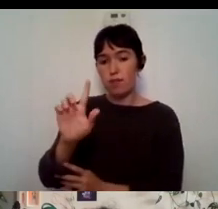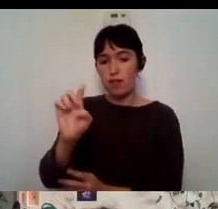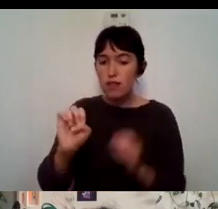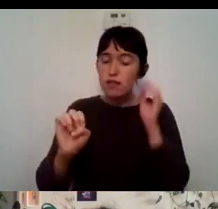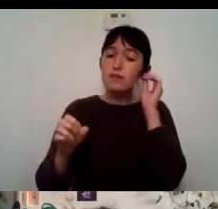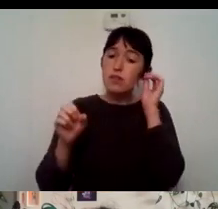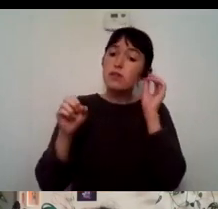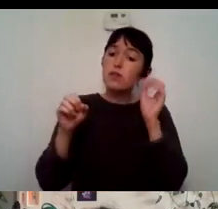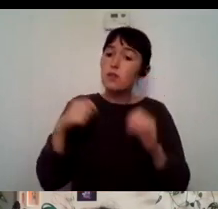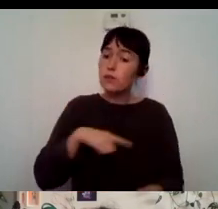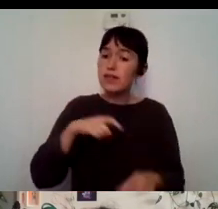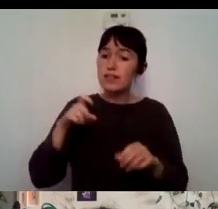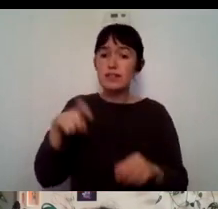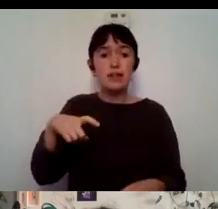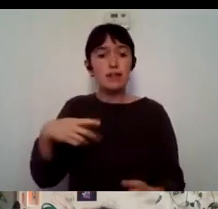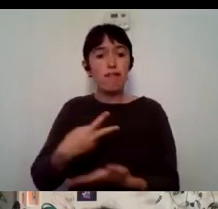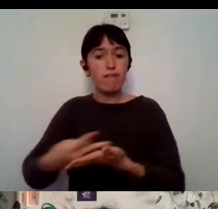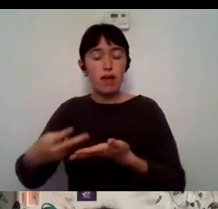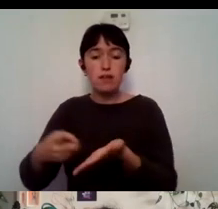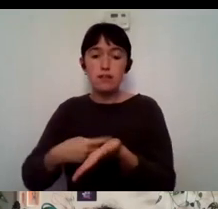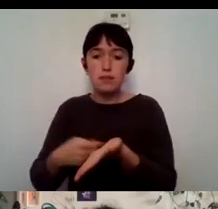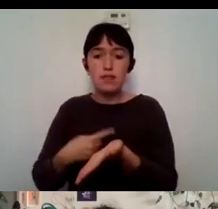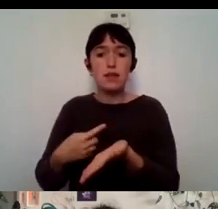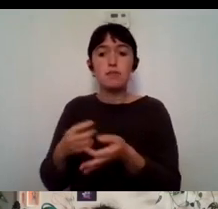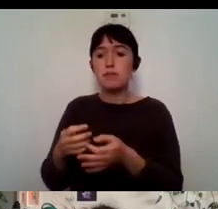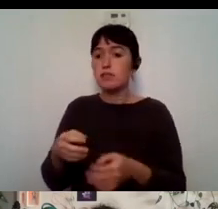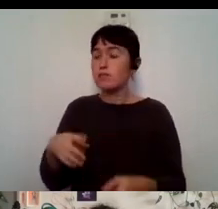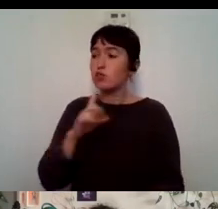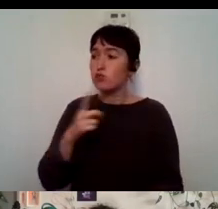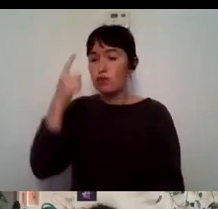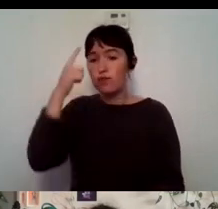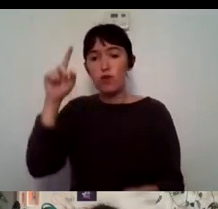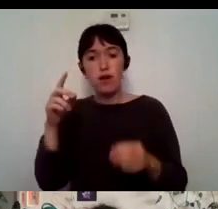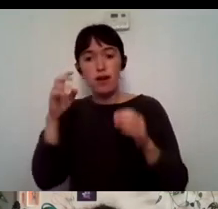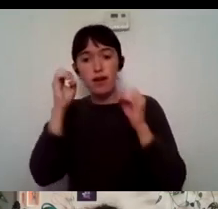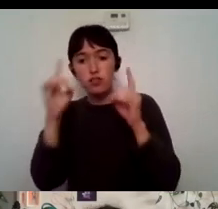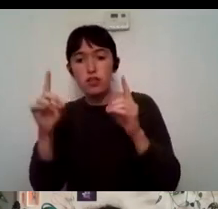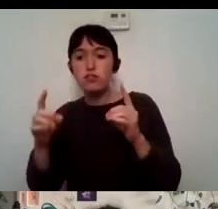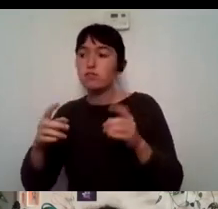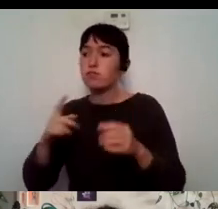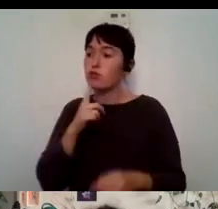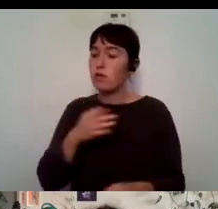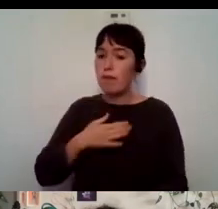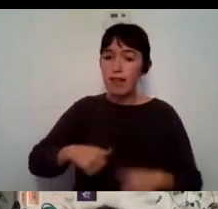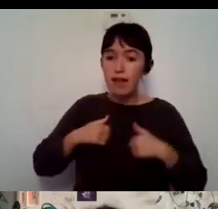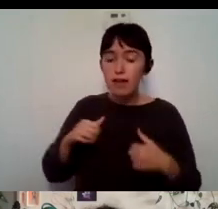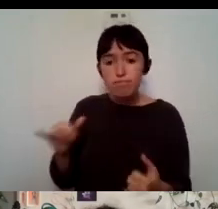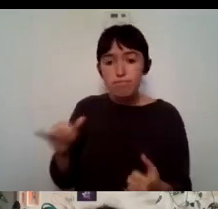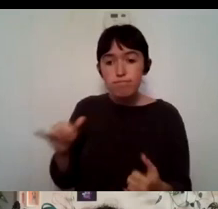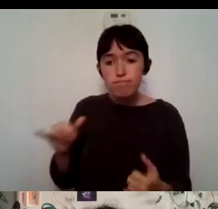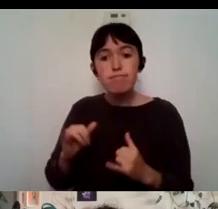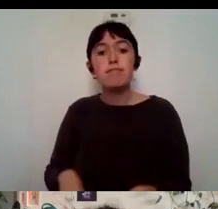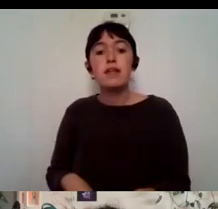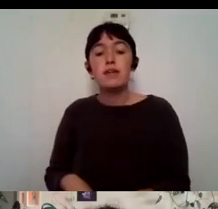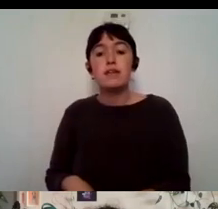That's true in education. It's true in my life as well. But that's how learning happens. So what we're doing in the lab at the moment is trying